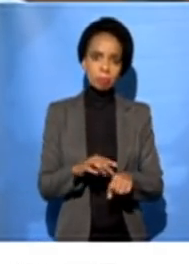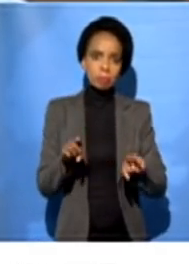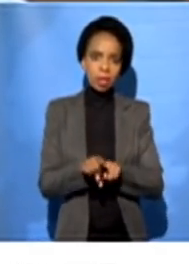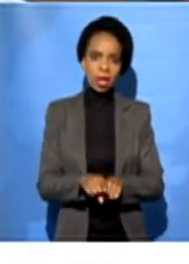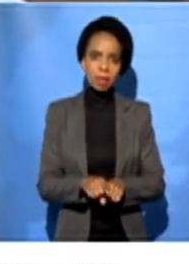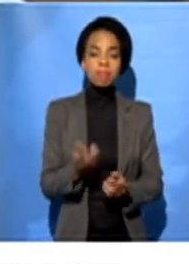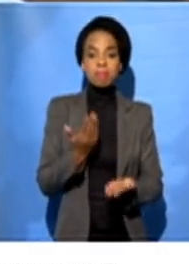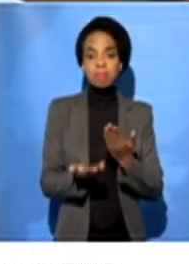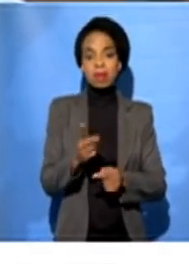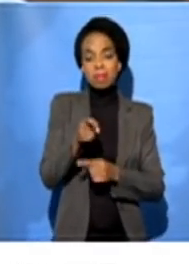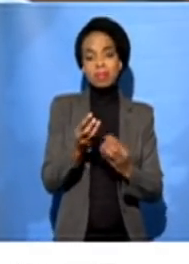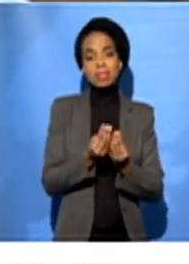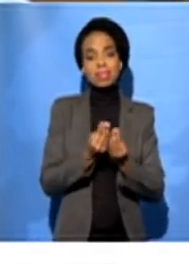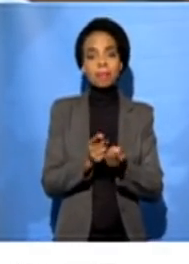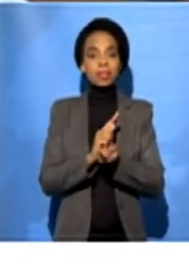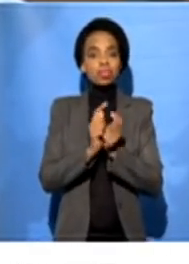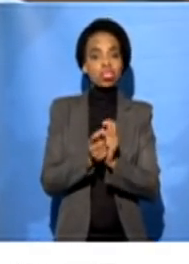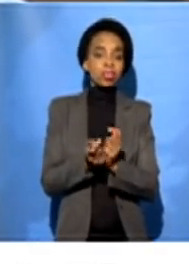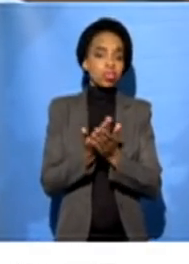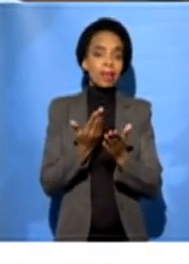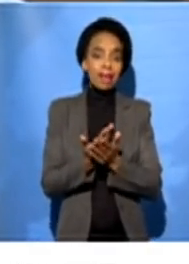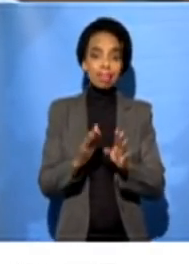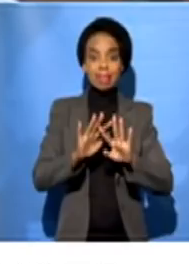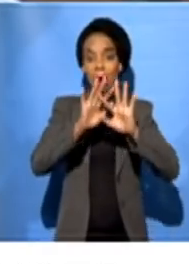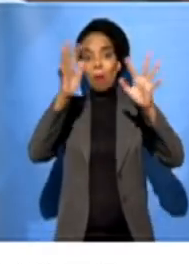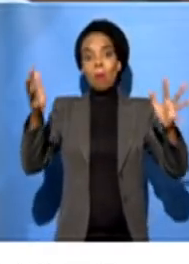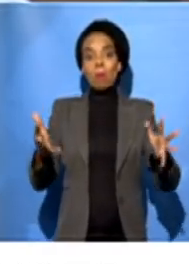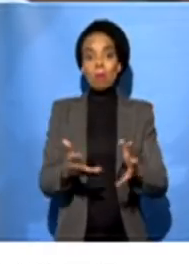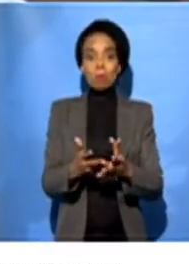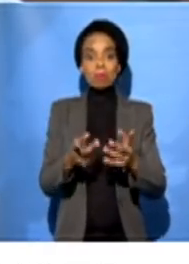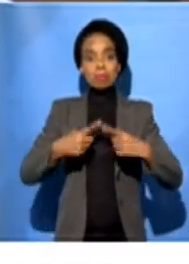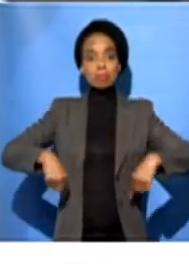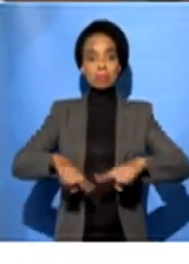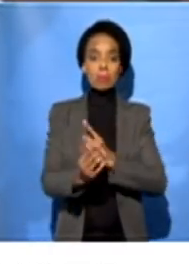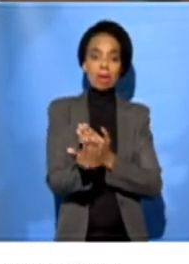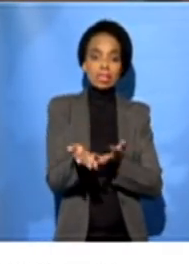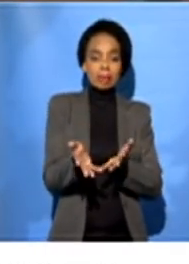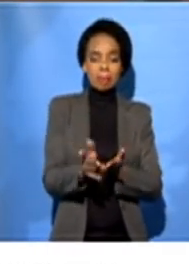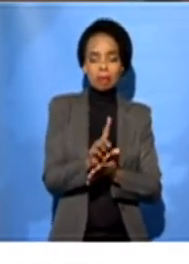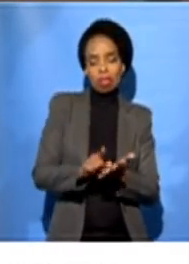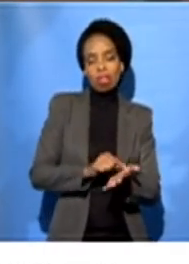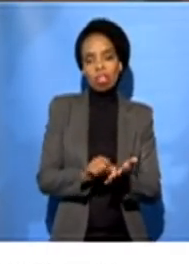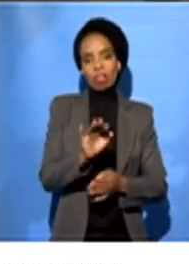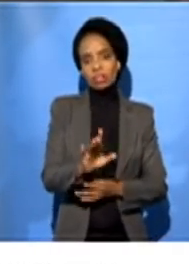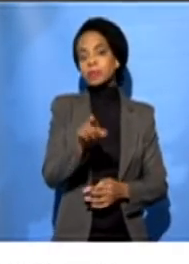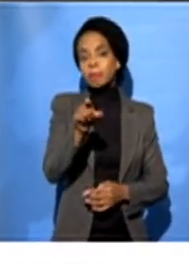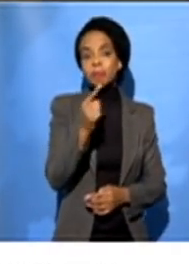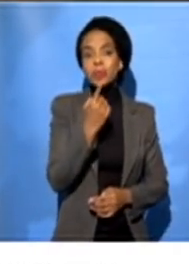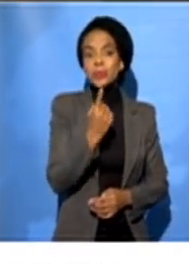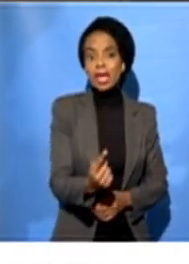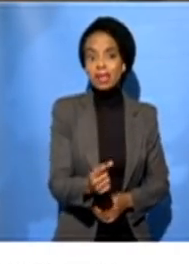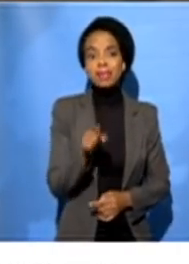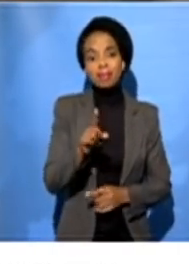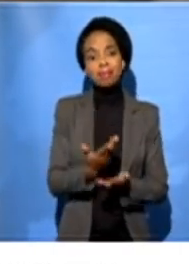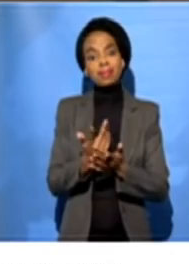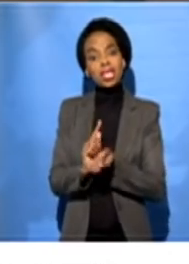a dynamic that can change the whole picture of the election. What is just when you say this dynamic will change the